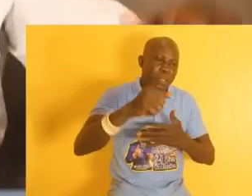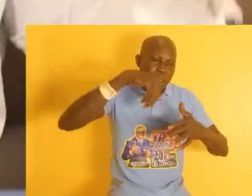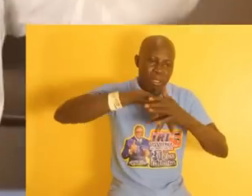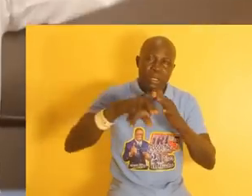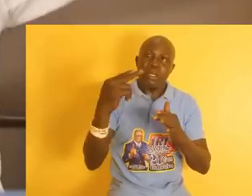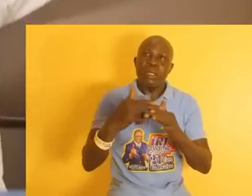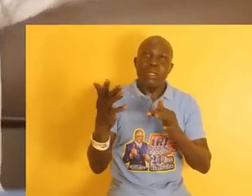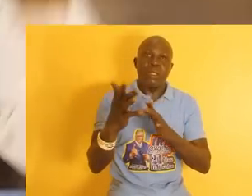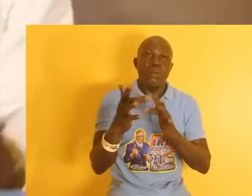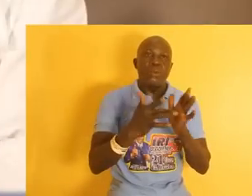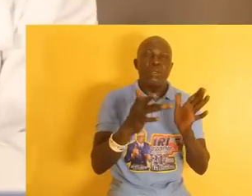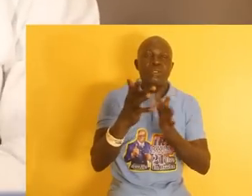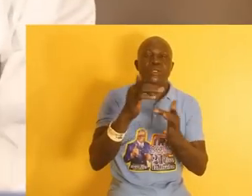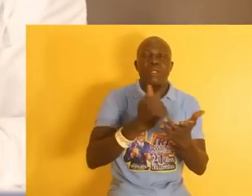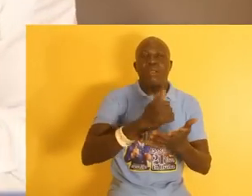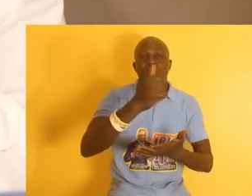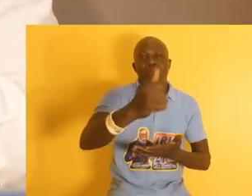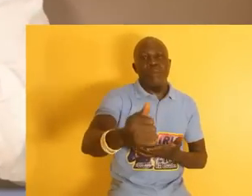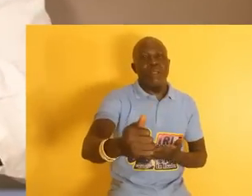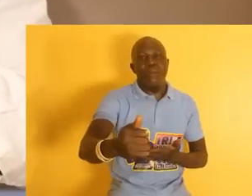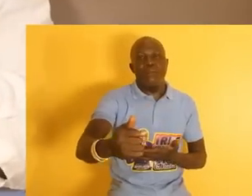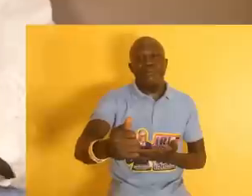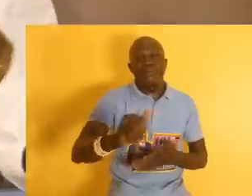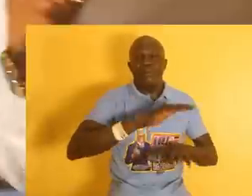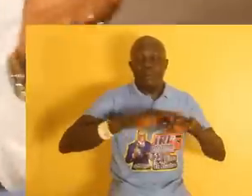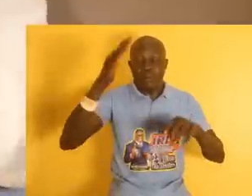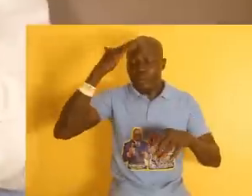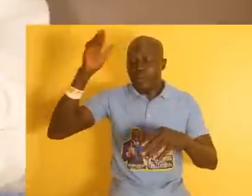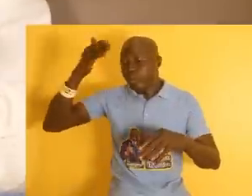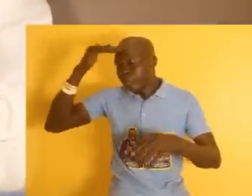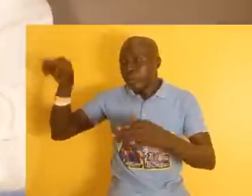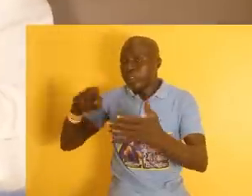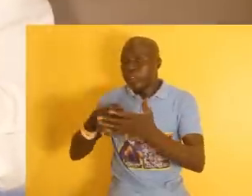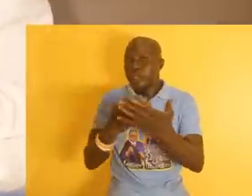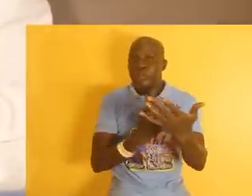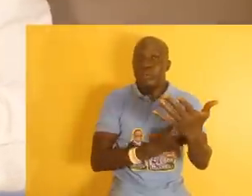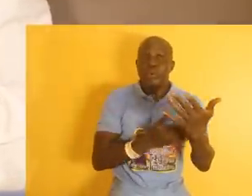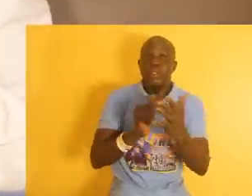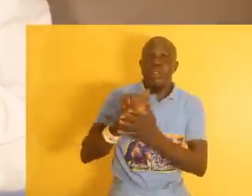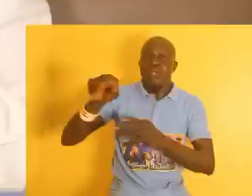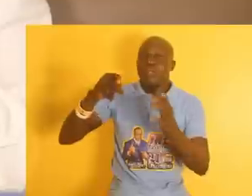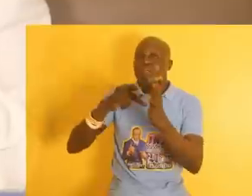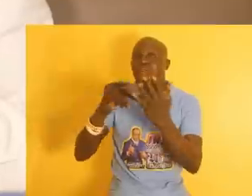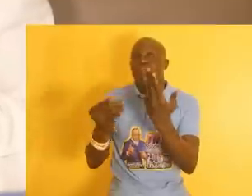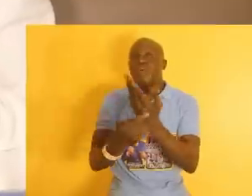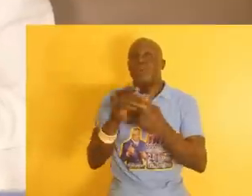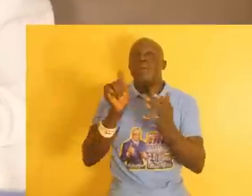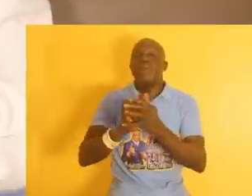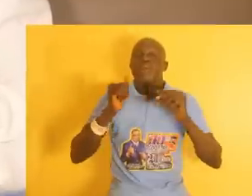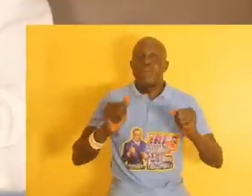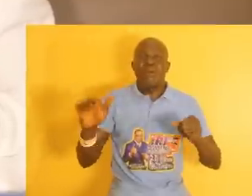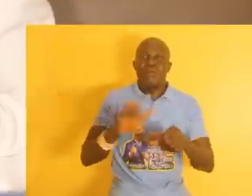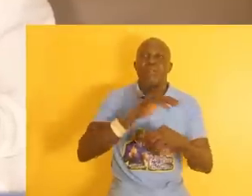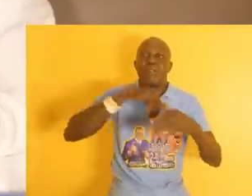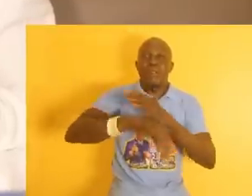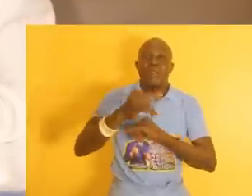Amen. In the name of Jesus. Amen. Don't forget this morning by the grace of God. That program will